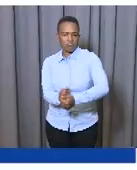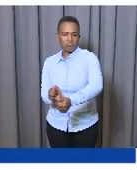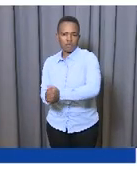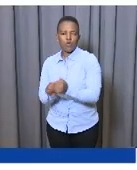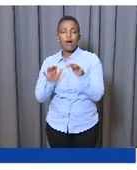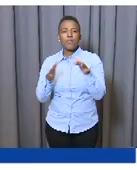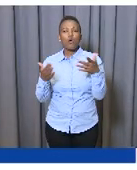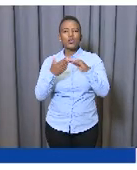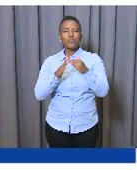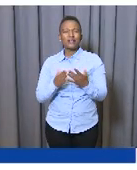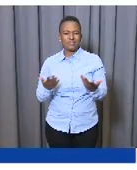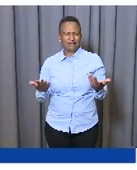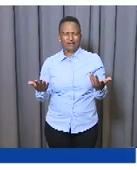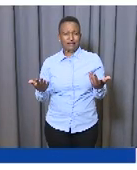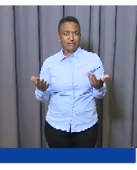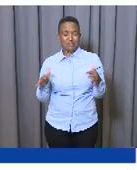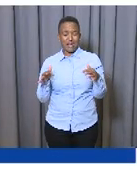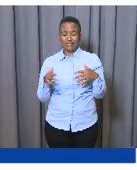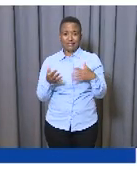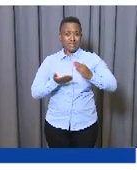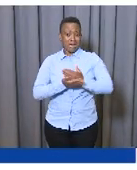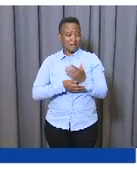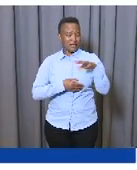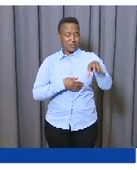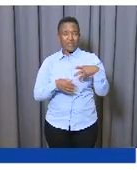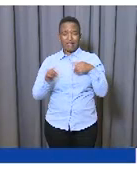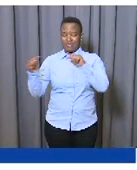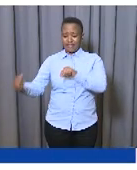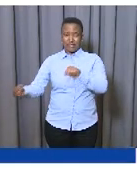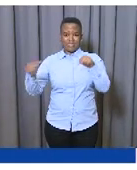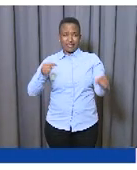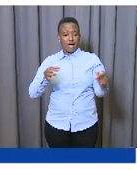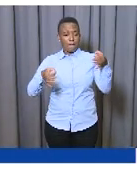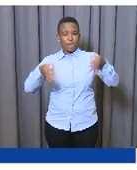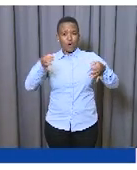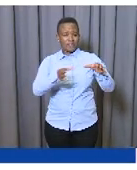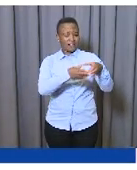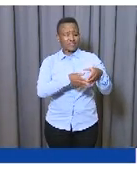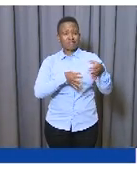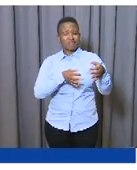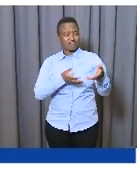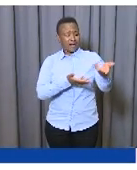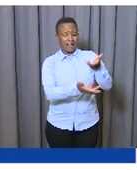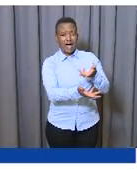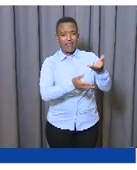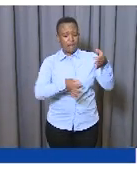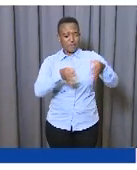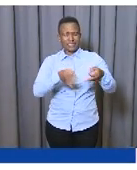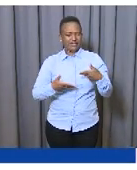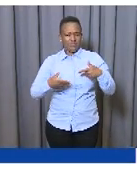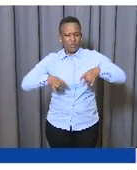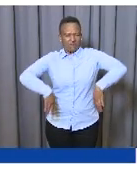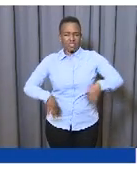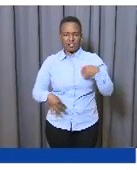there's the petty politicking and petty squabbling about this is something really that's undesirable from where